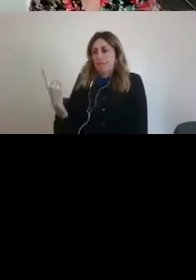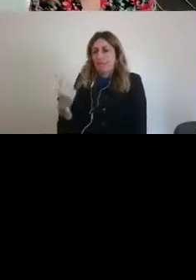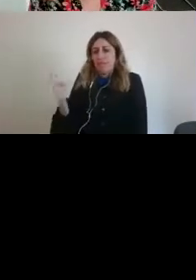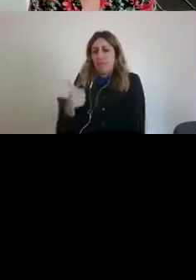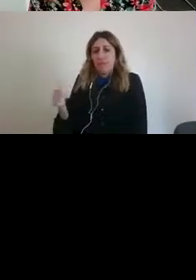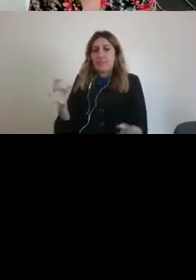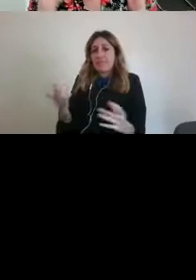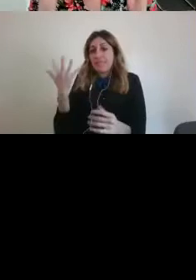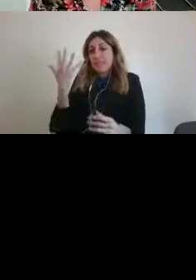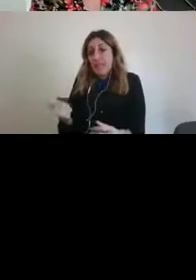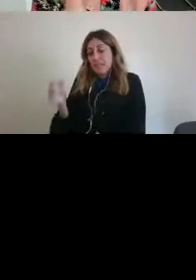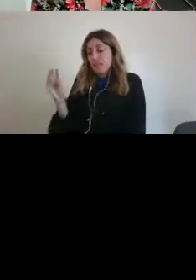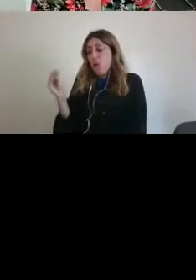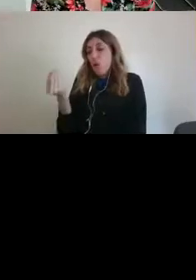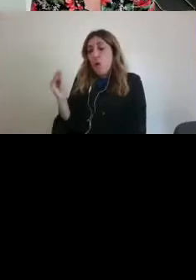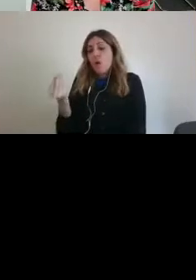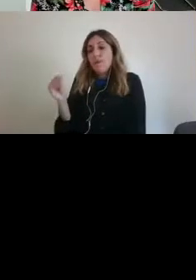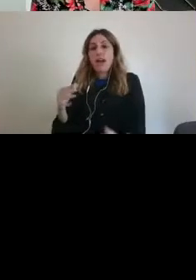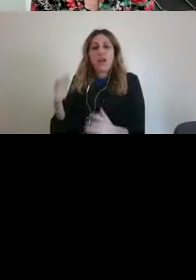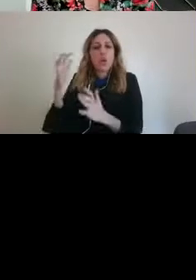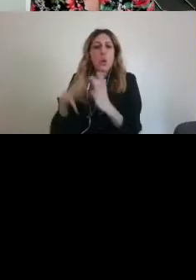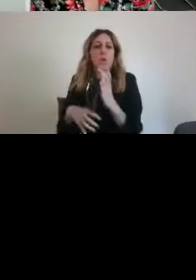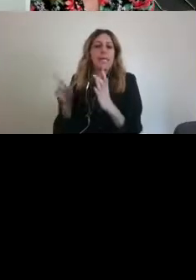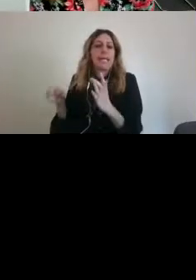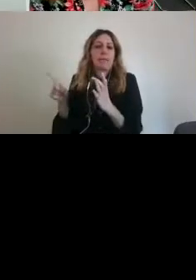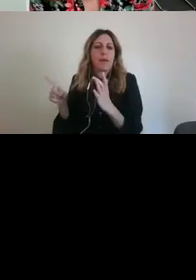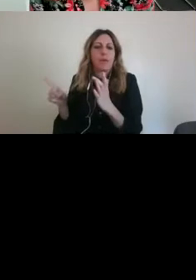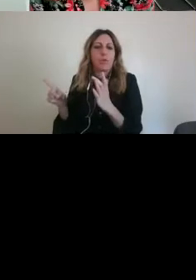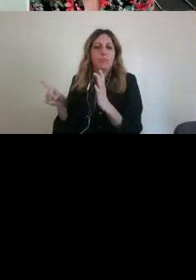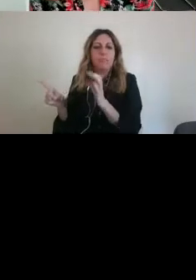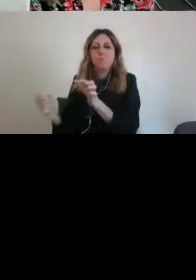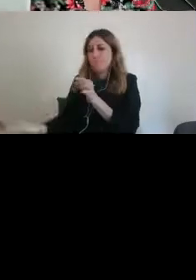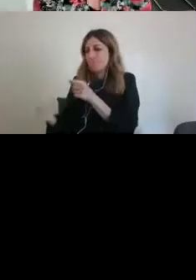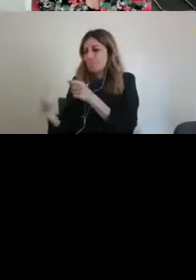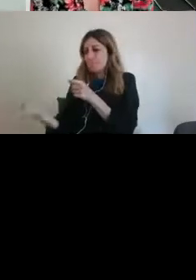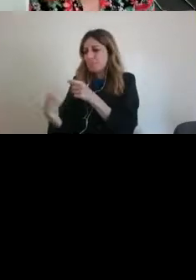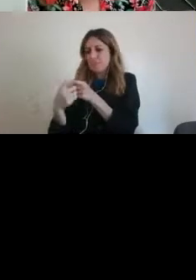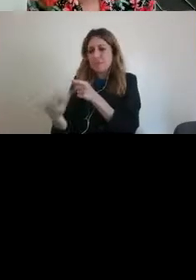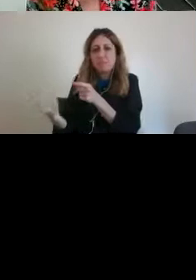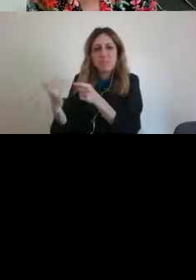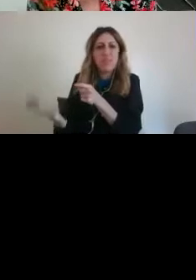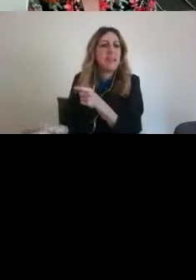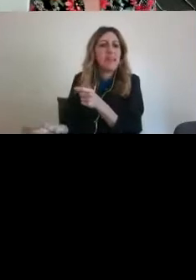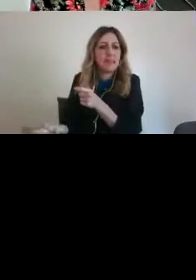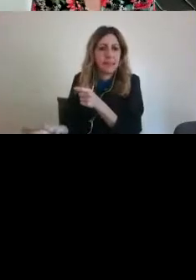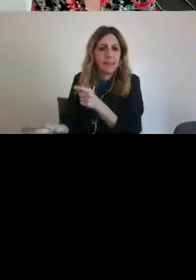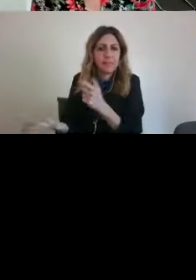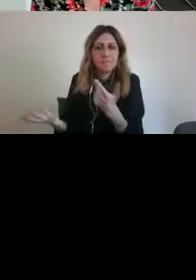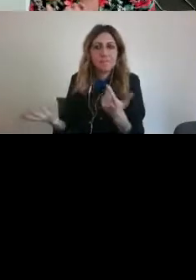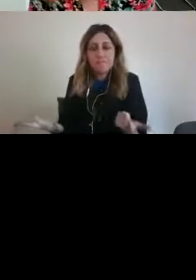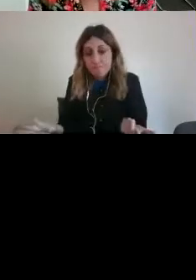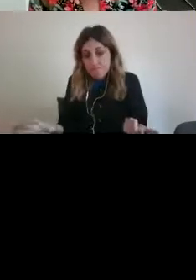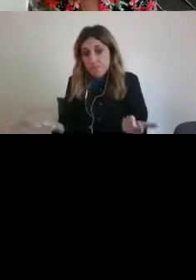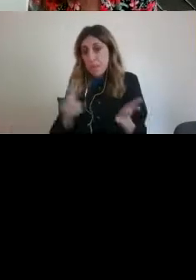content, you should think, is this content something I want people to read? Do I still like it? If that's the case,